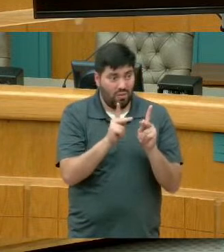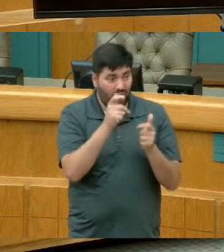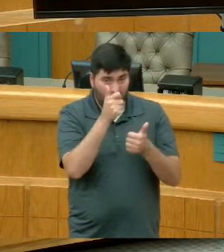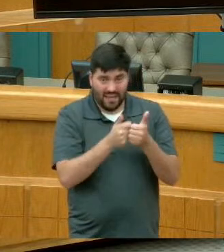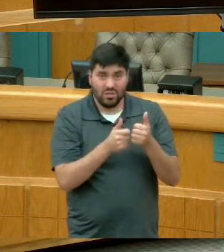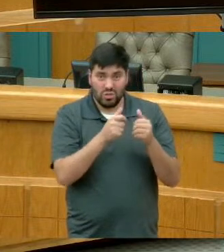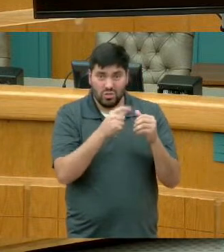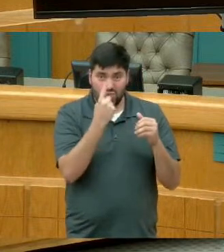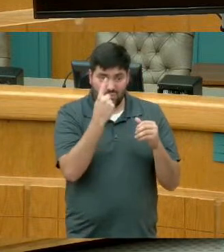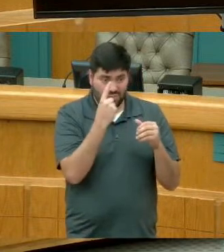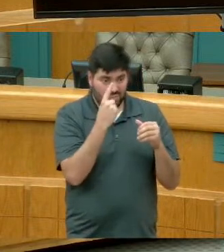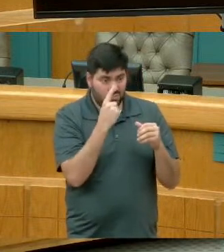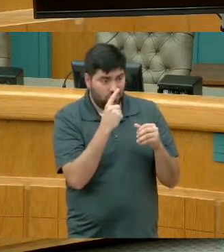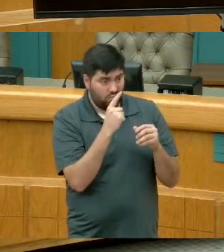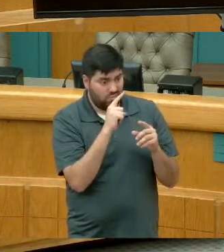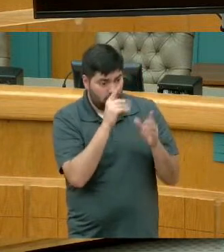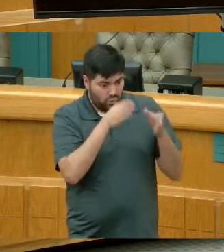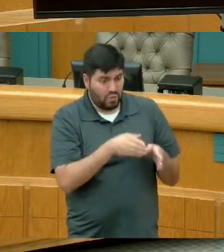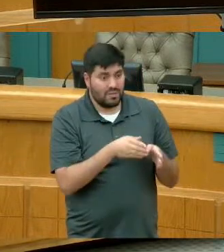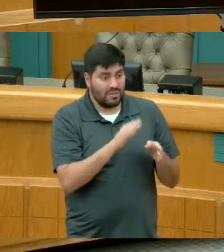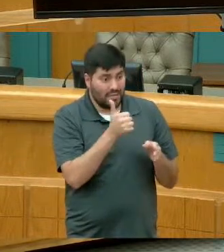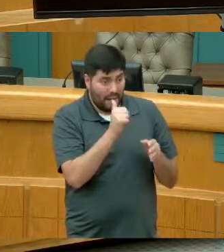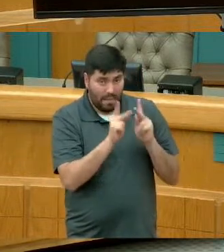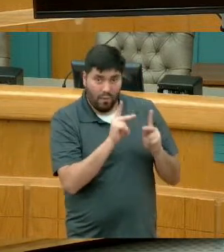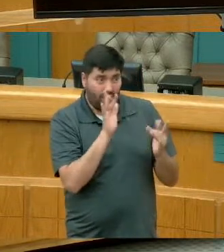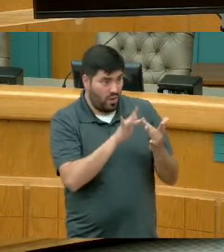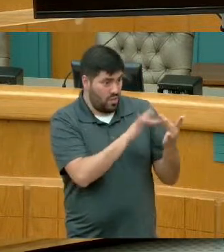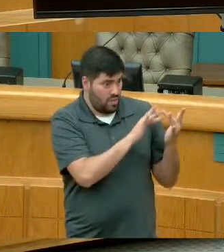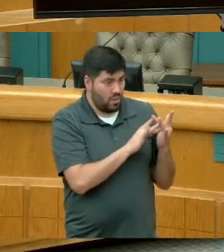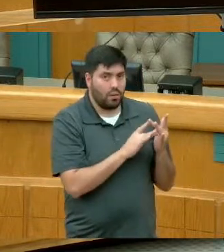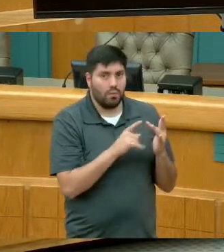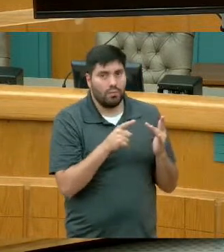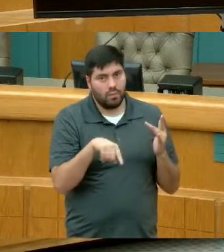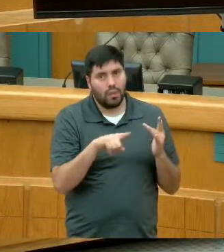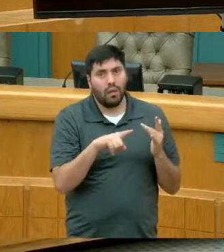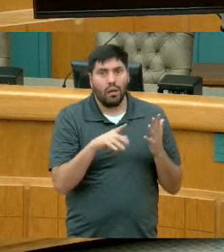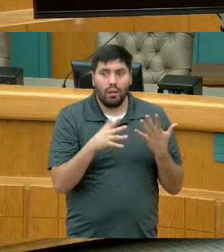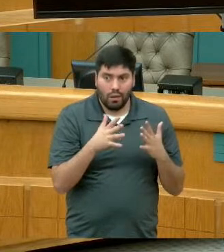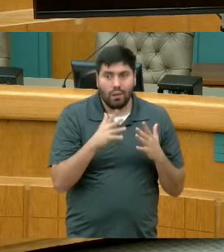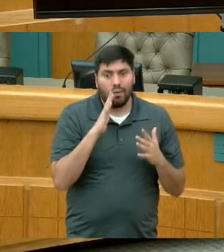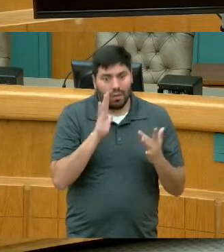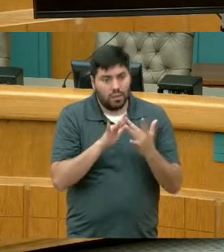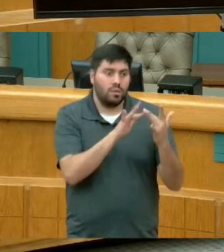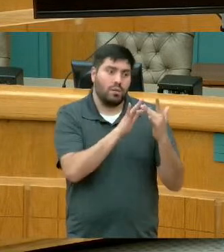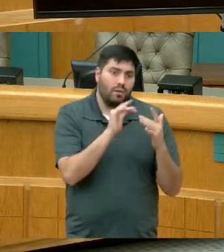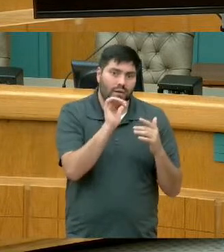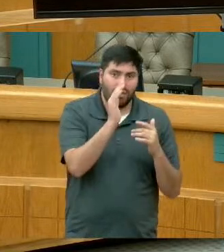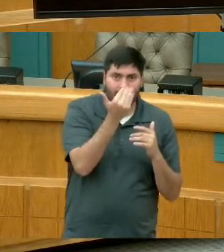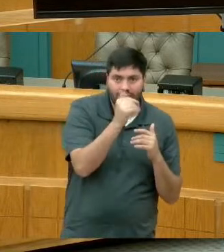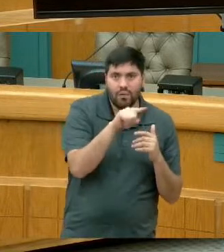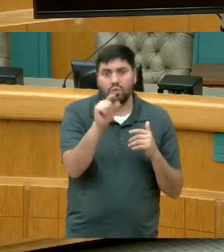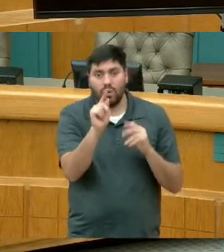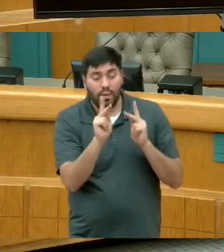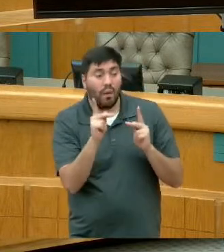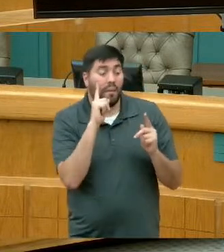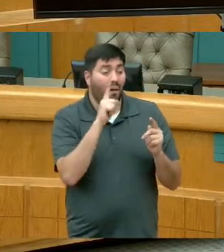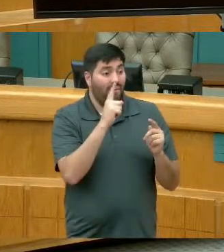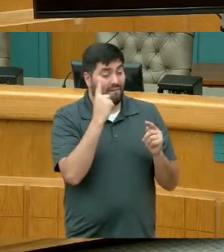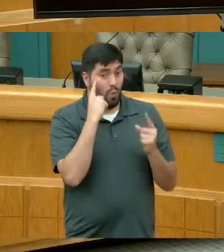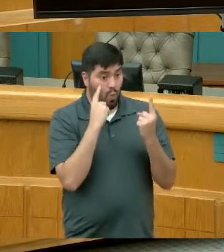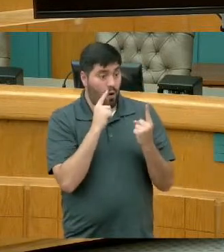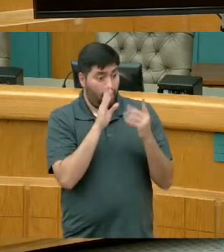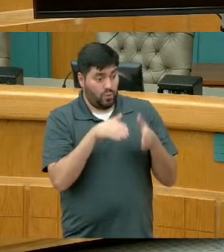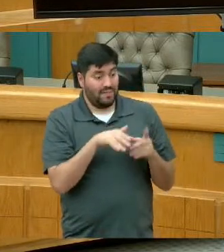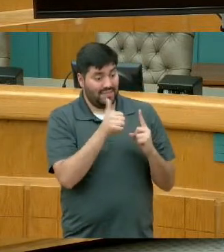in contact with, most of them actually come in contact with more than 10 people, closer to 15 or 20 people. For